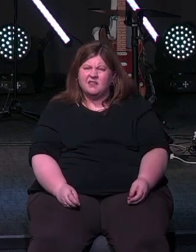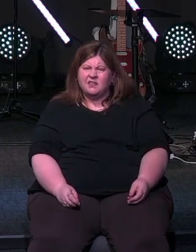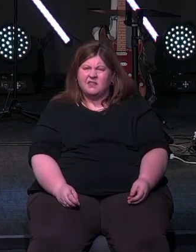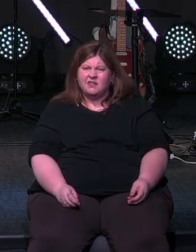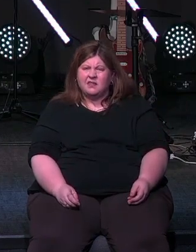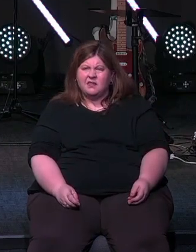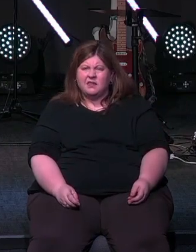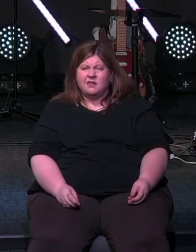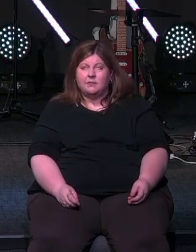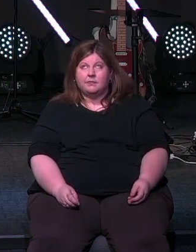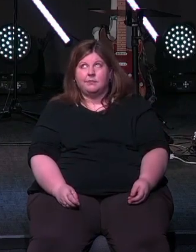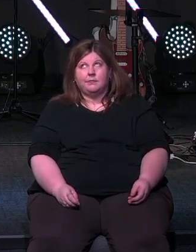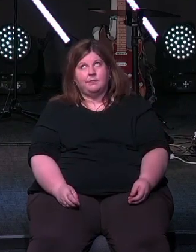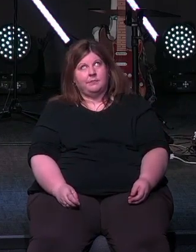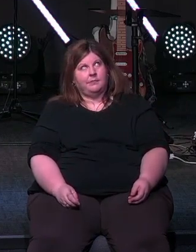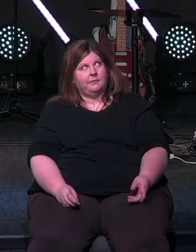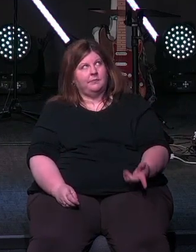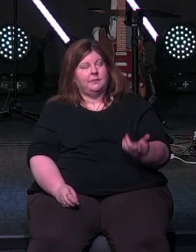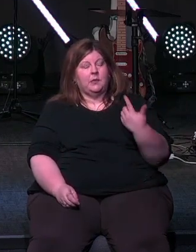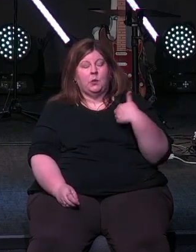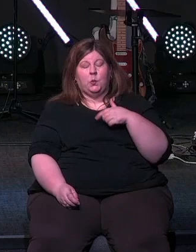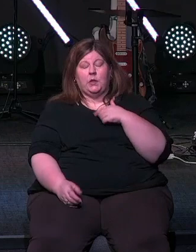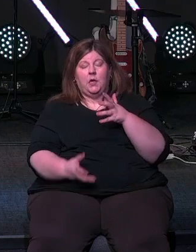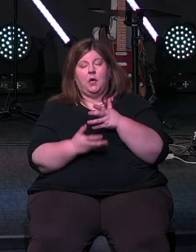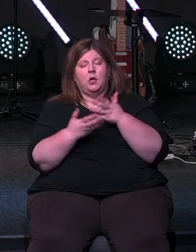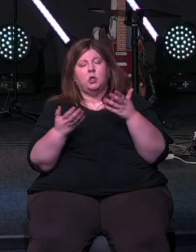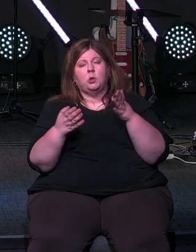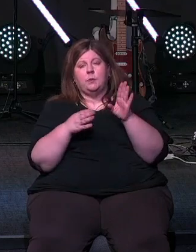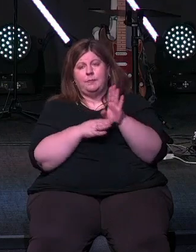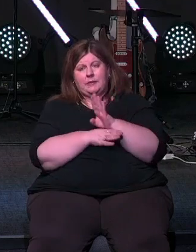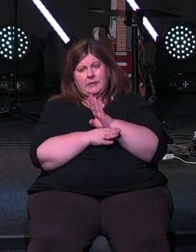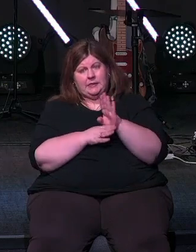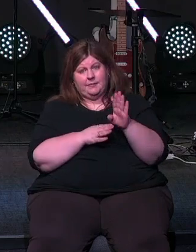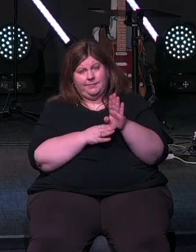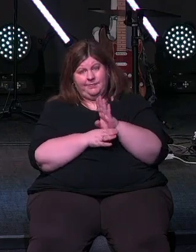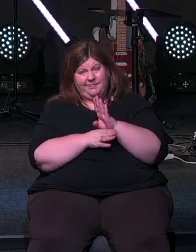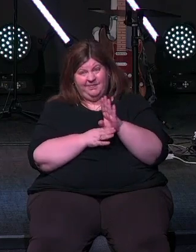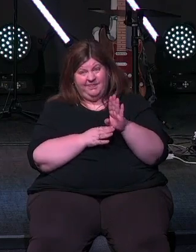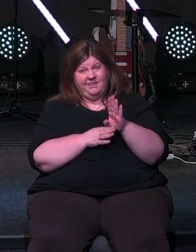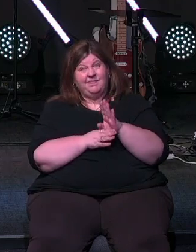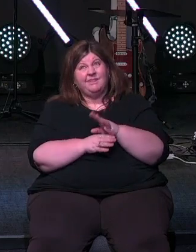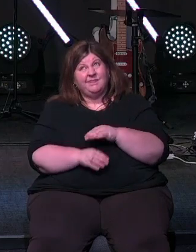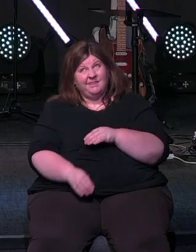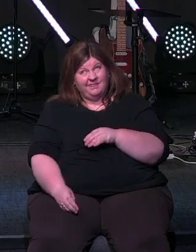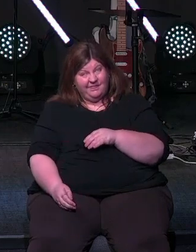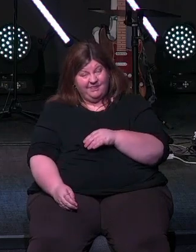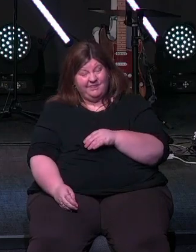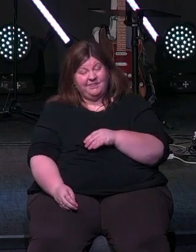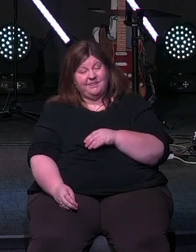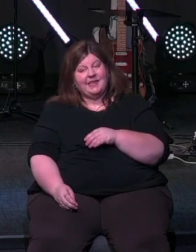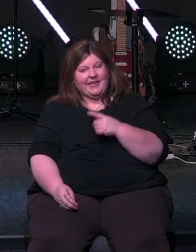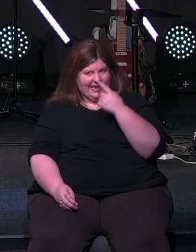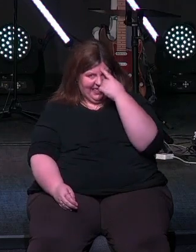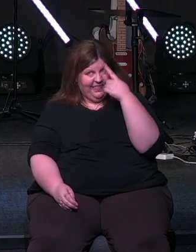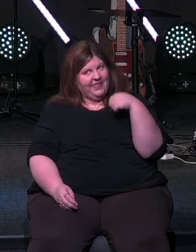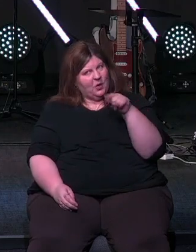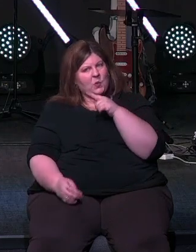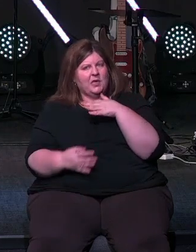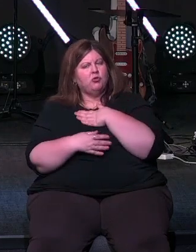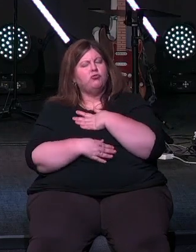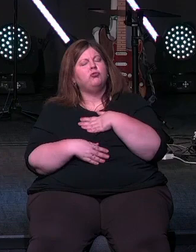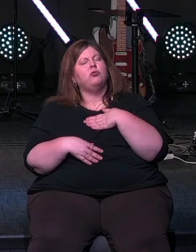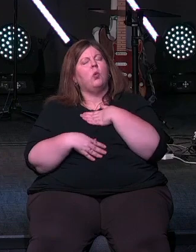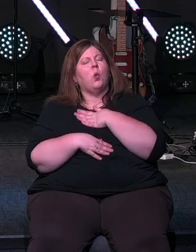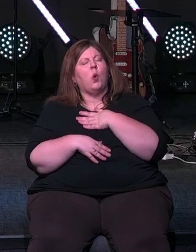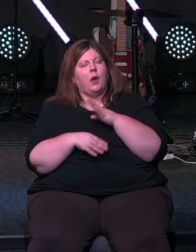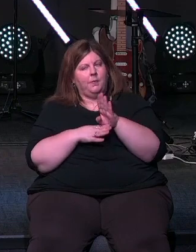I think we are so stinking busy. I think we like it that way. I